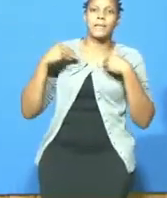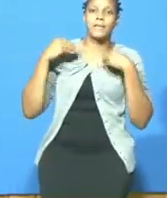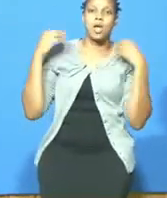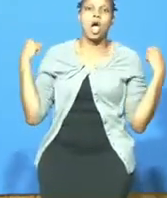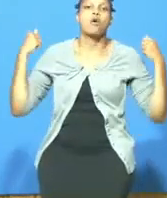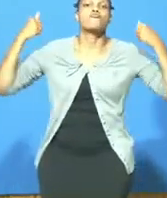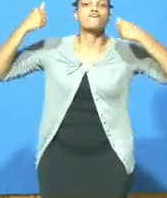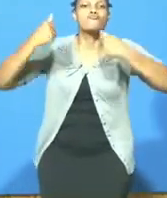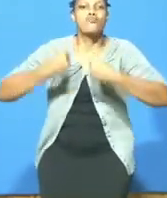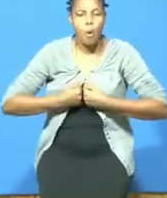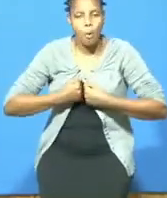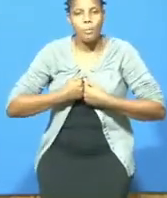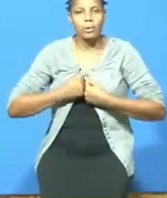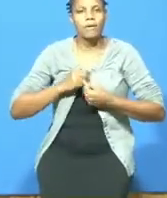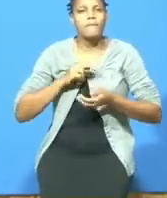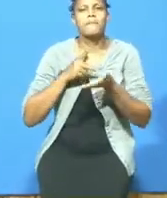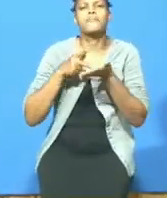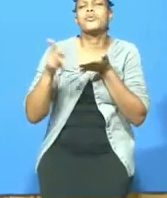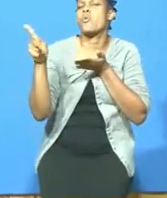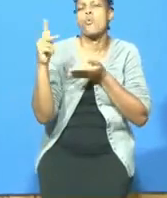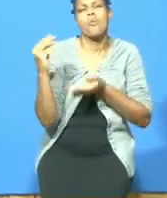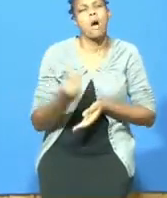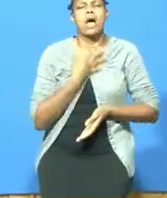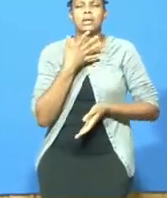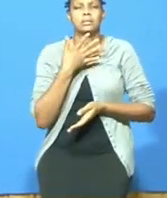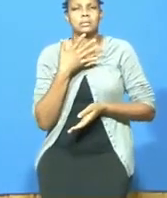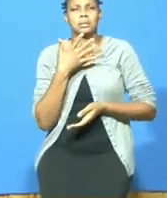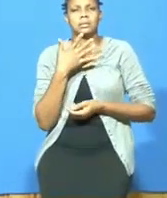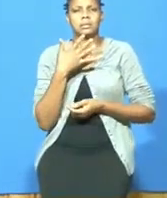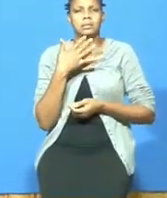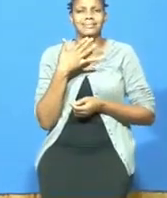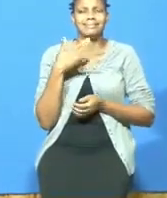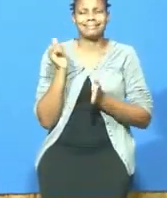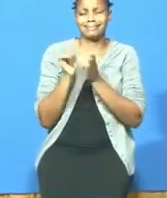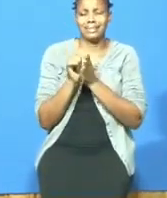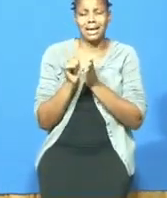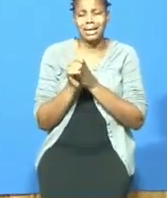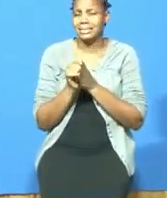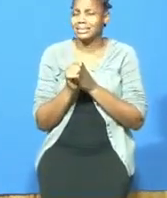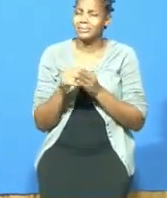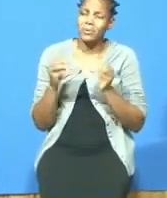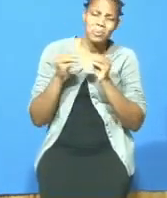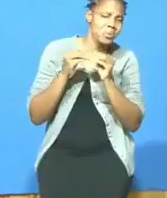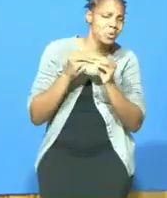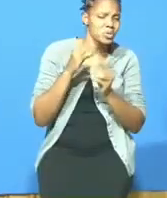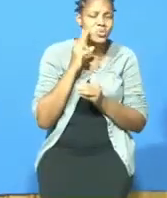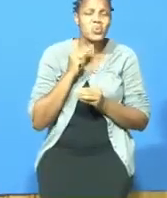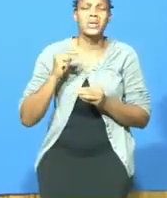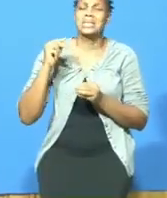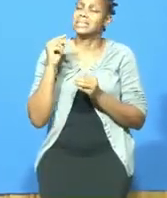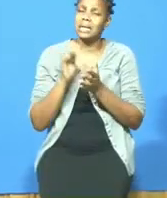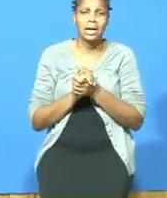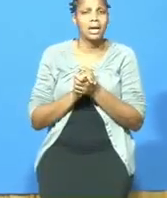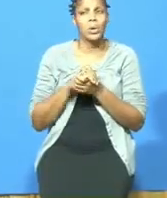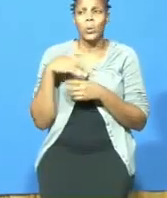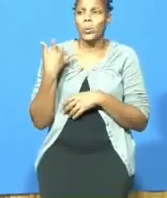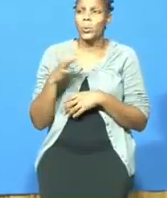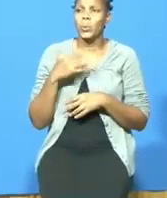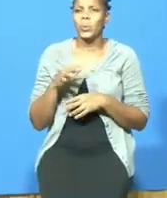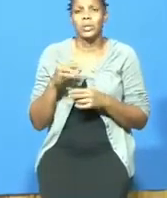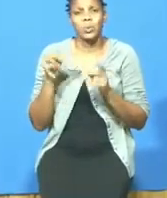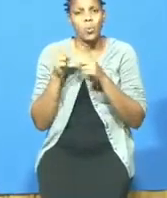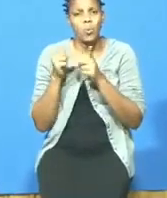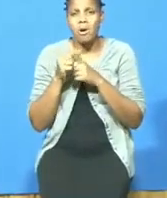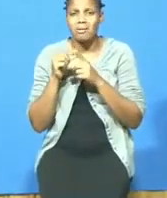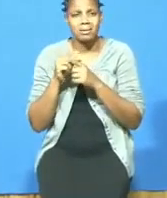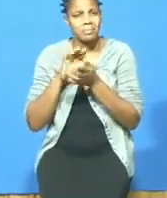robe of pure white. But it gets sweeter than that. Oh, stay with me, somebody. The word gets